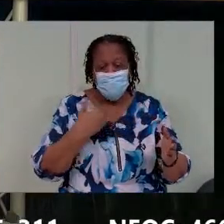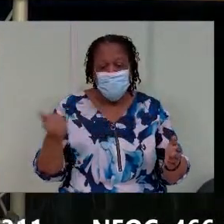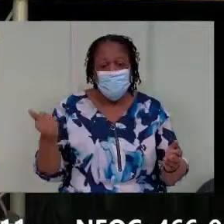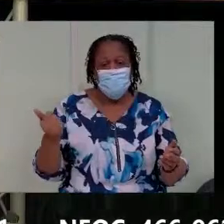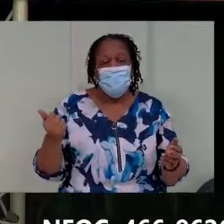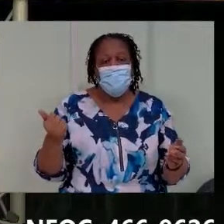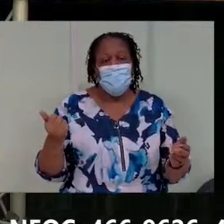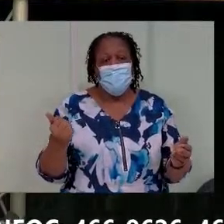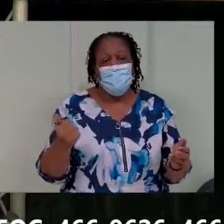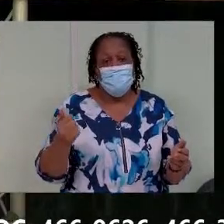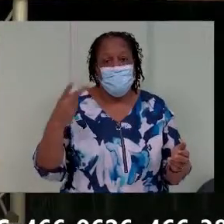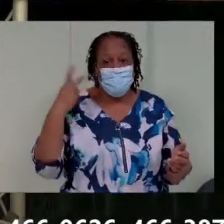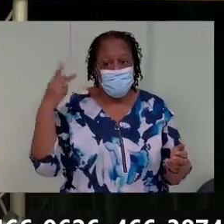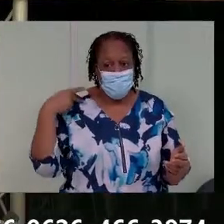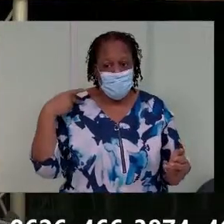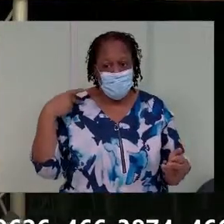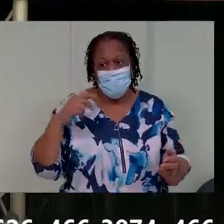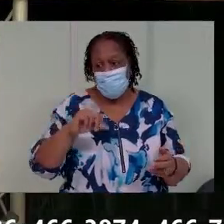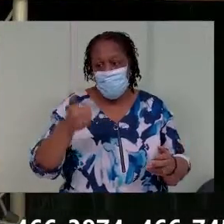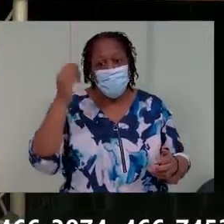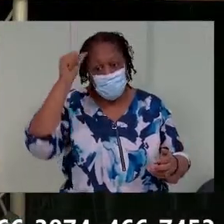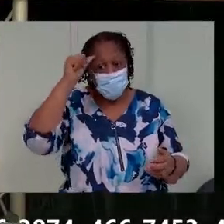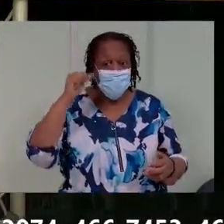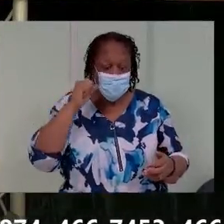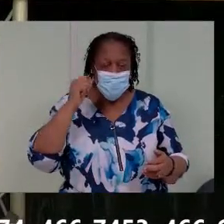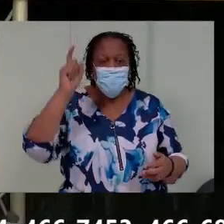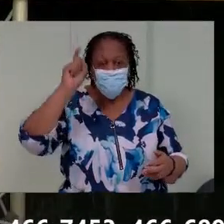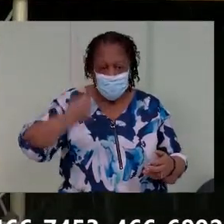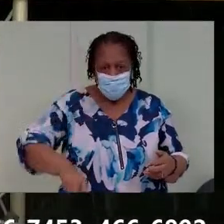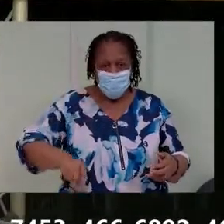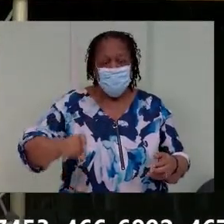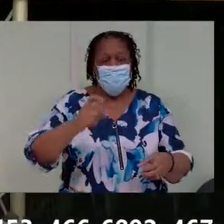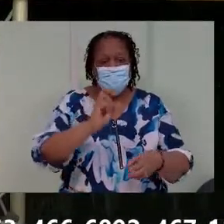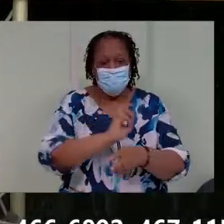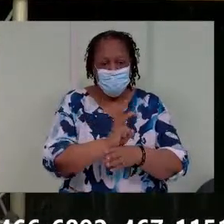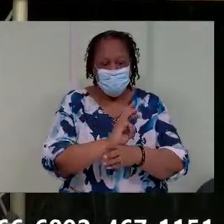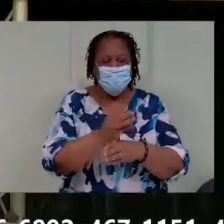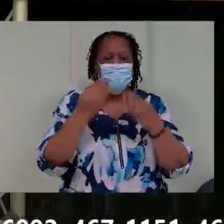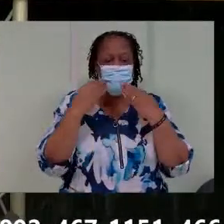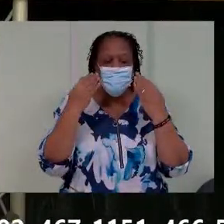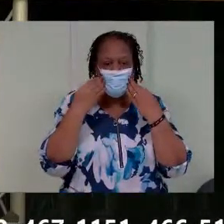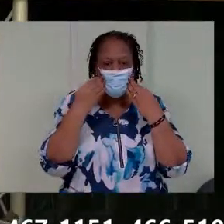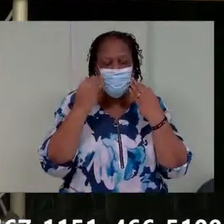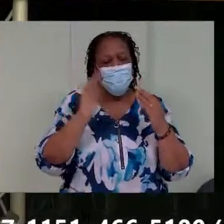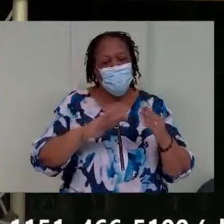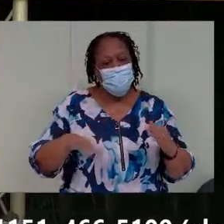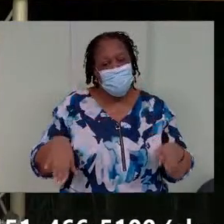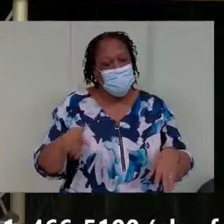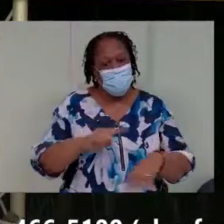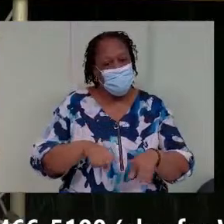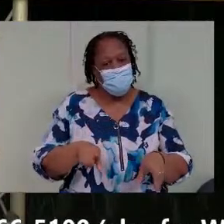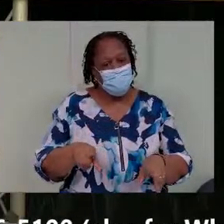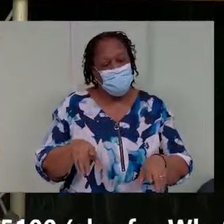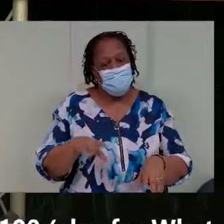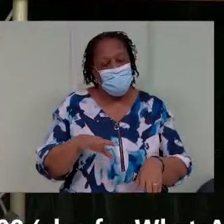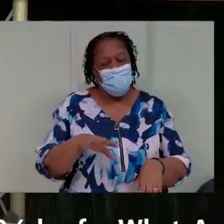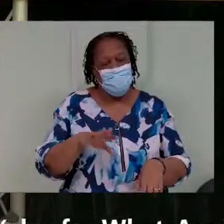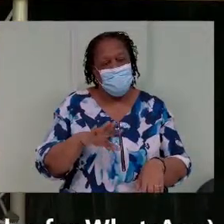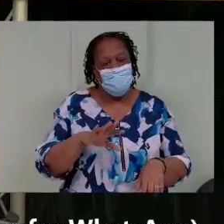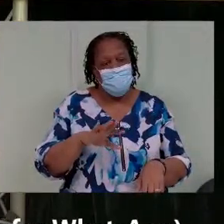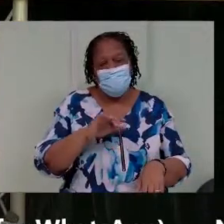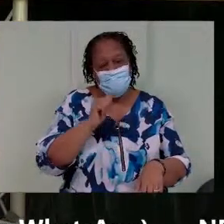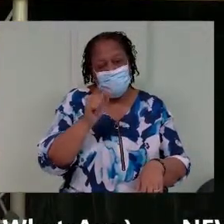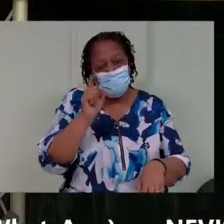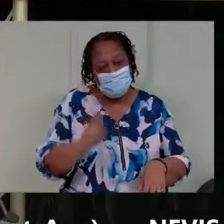screening protocols. The schedule further speaks to hygiene and sanitization protocols, food preparation